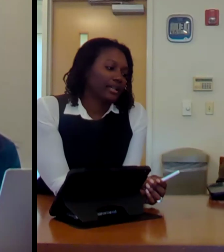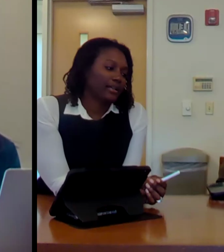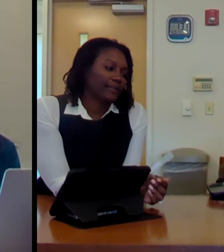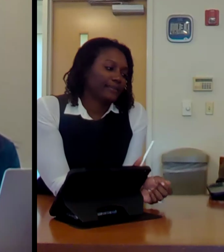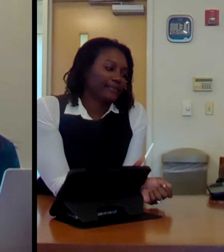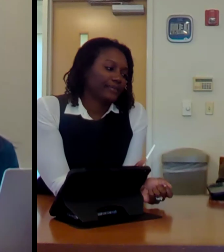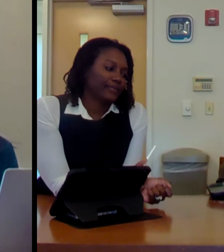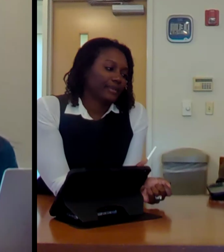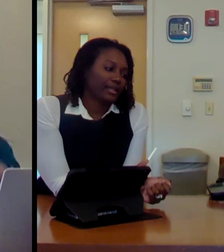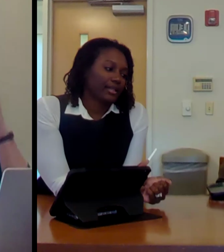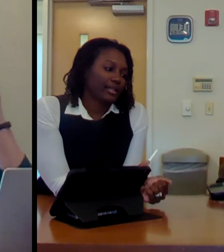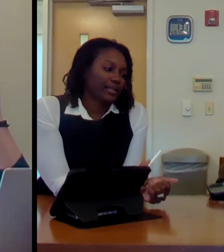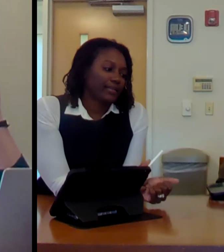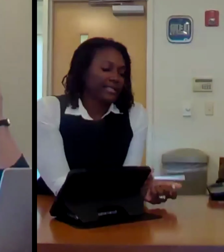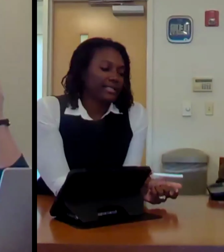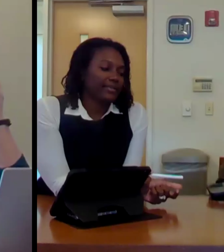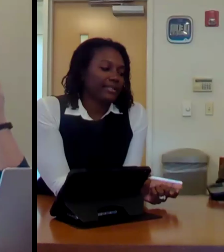were